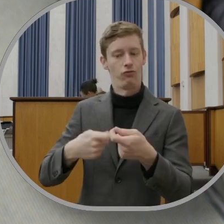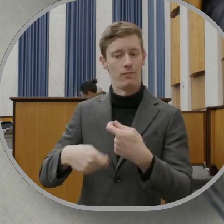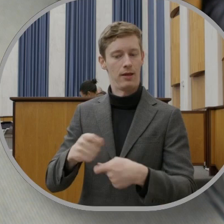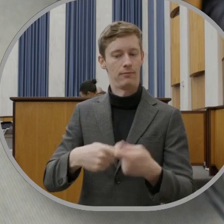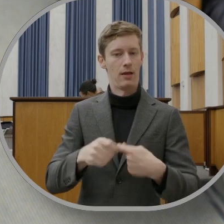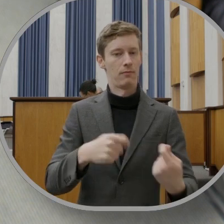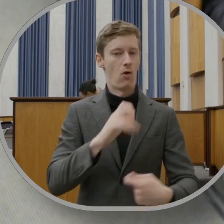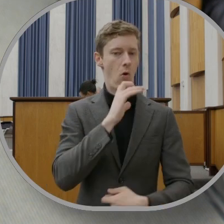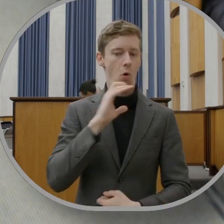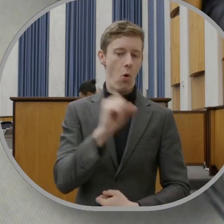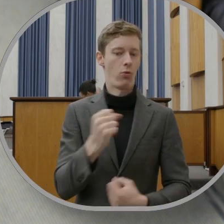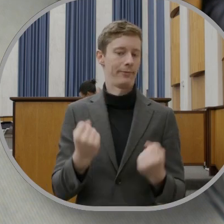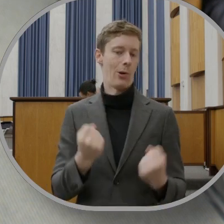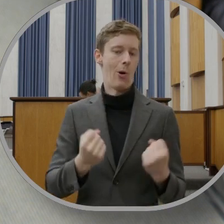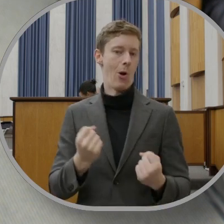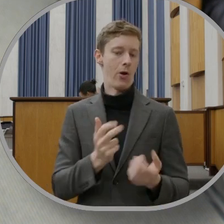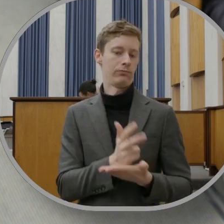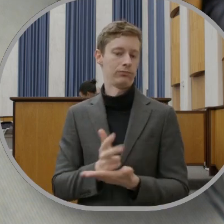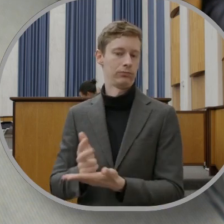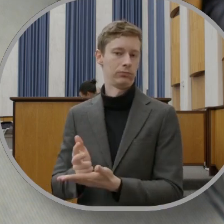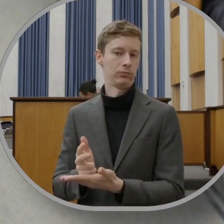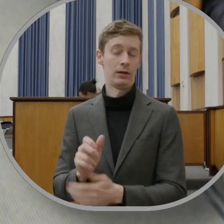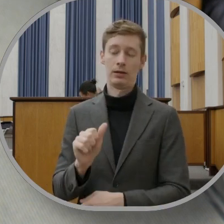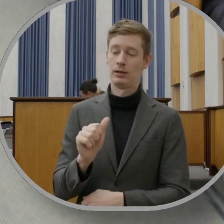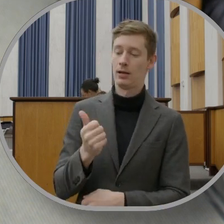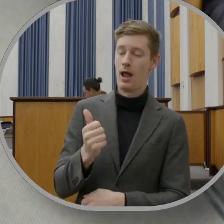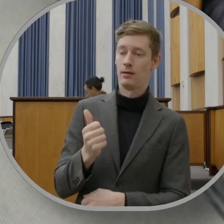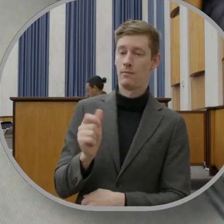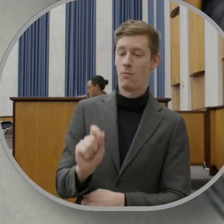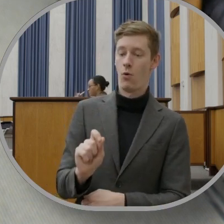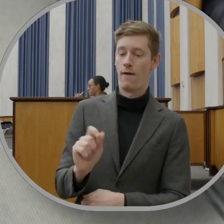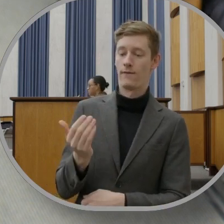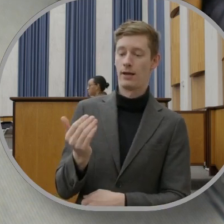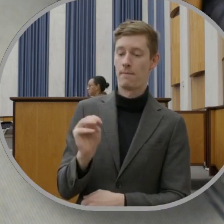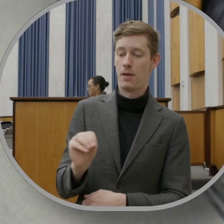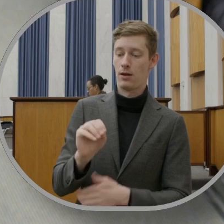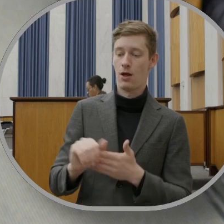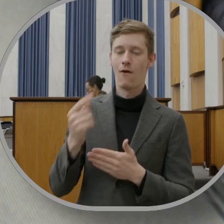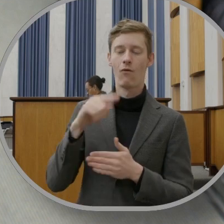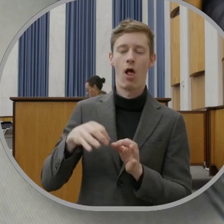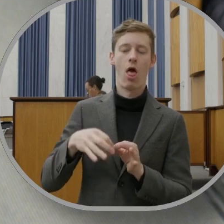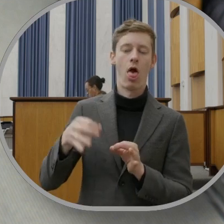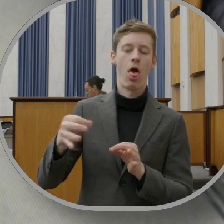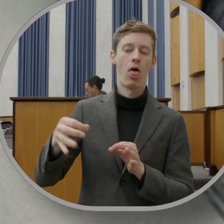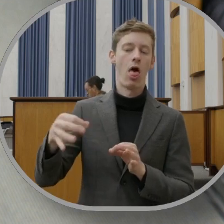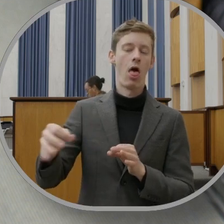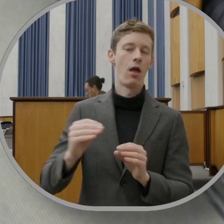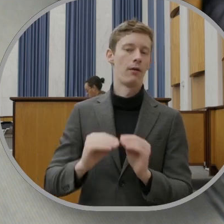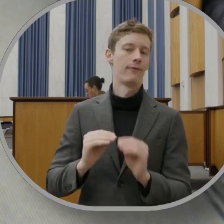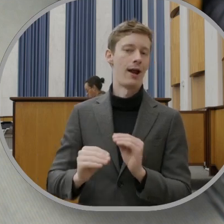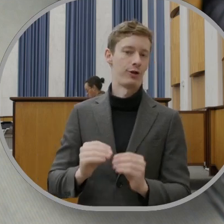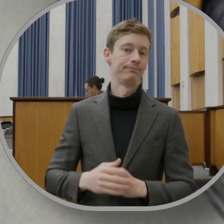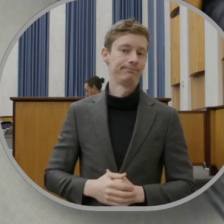fleet and $14 million towards deferred capital maintenance needs. Now, I know this may seem like a